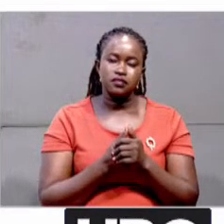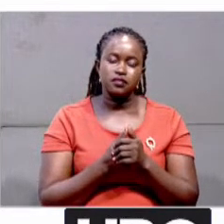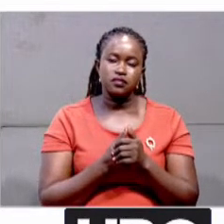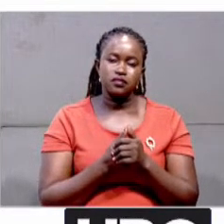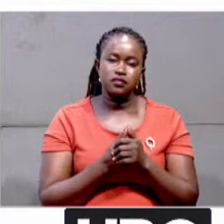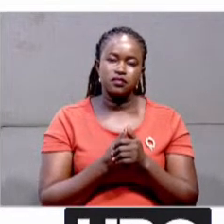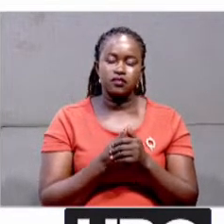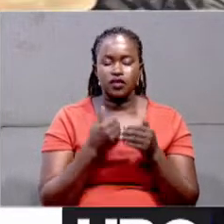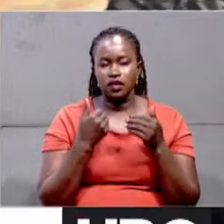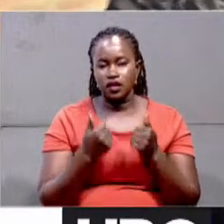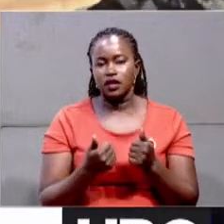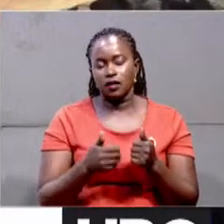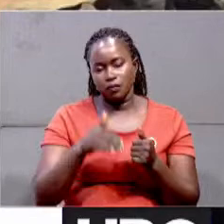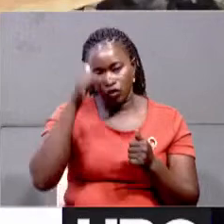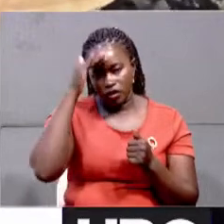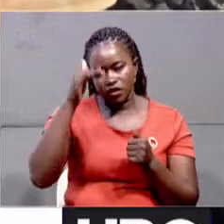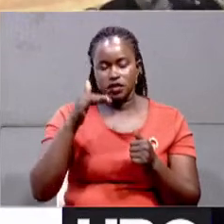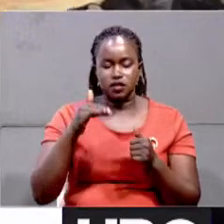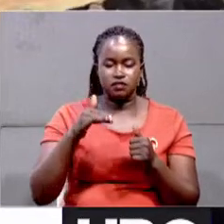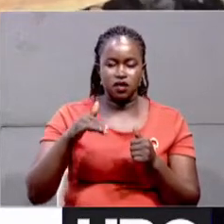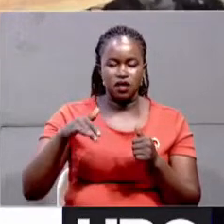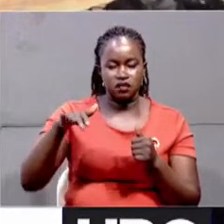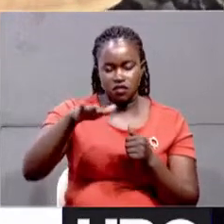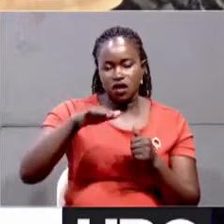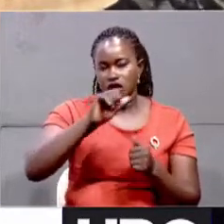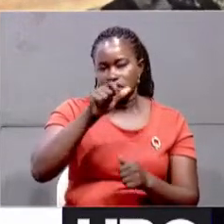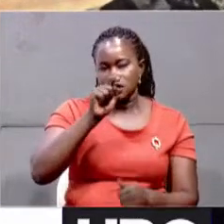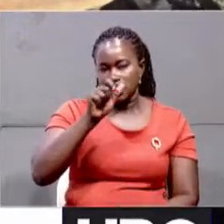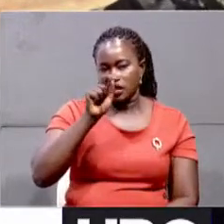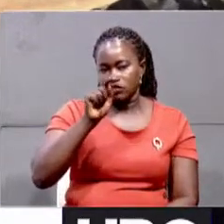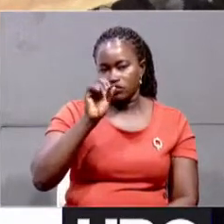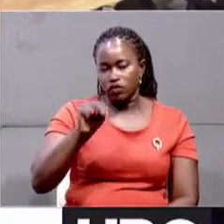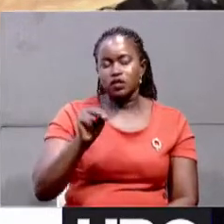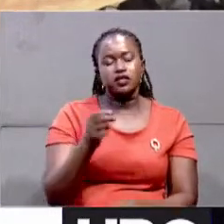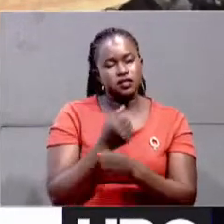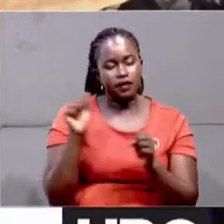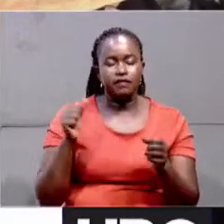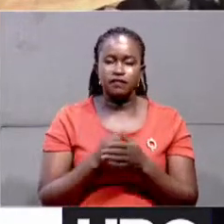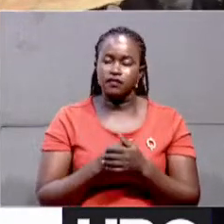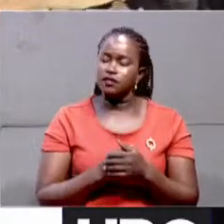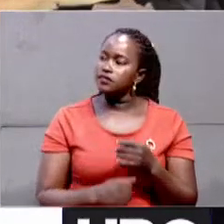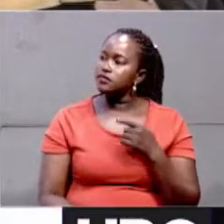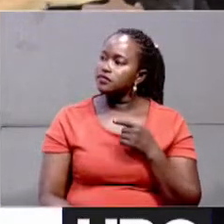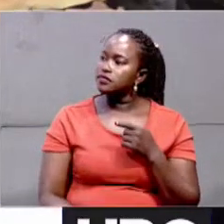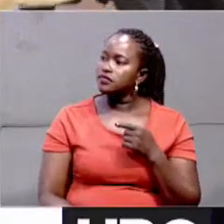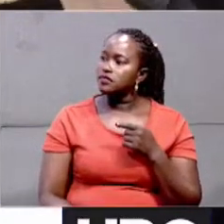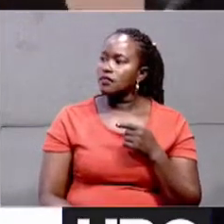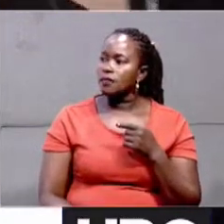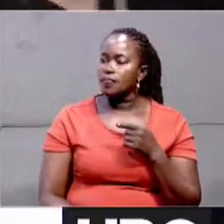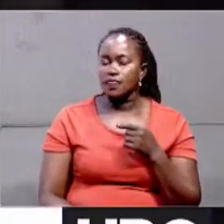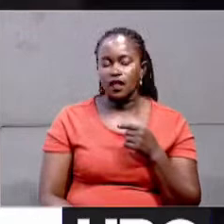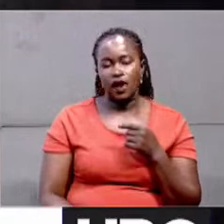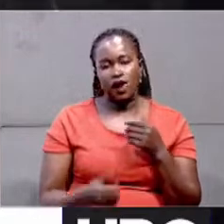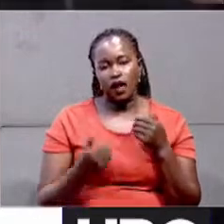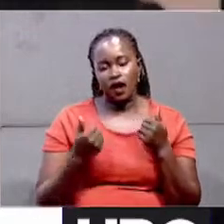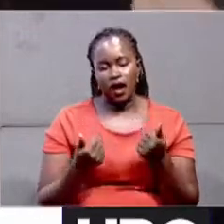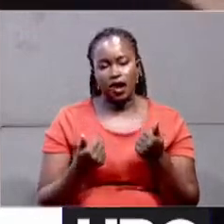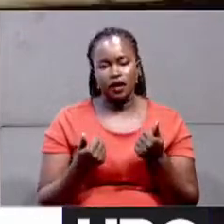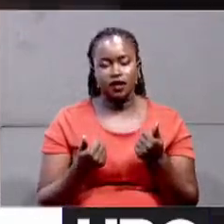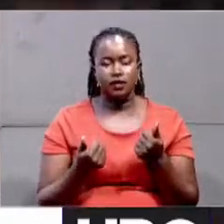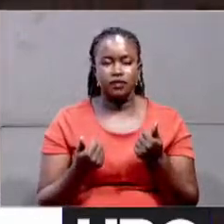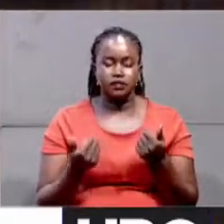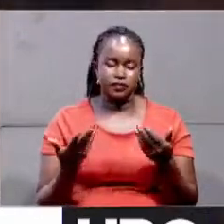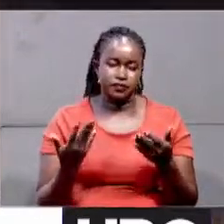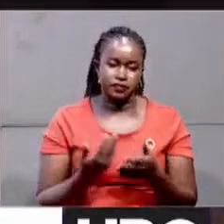So the station is safe. The uniforms had civilian attire. All of those got burned.